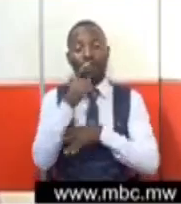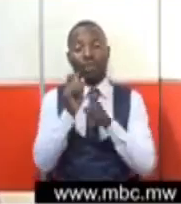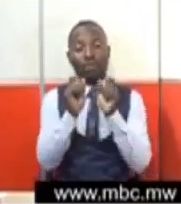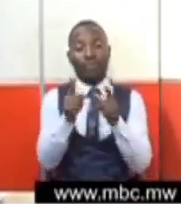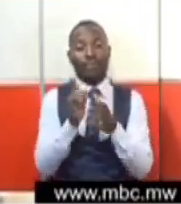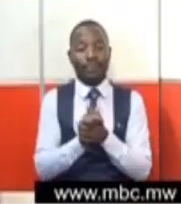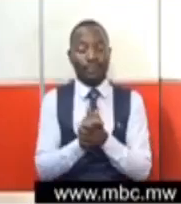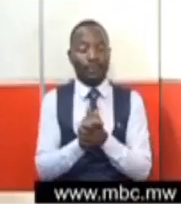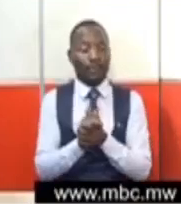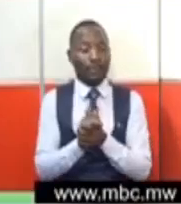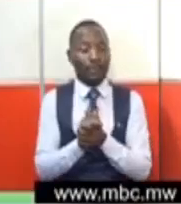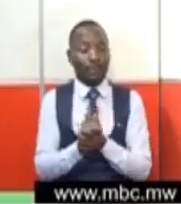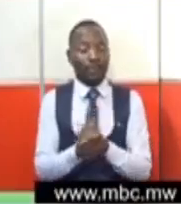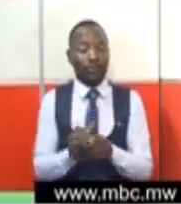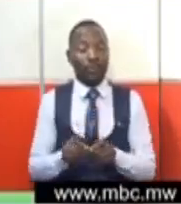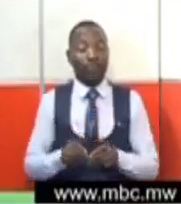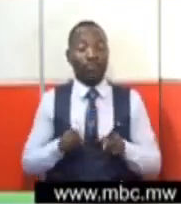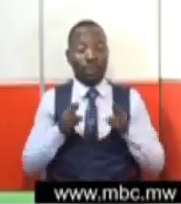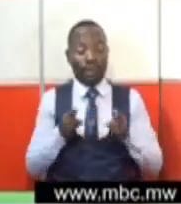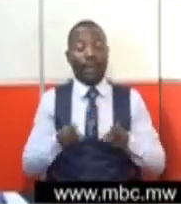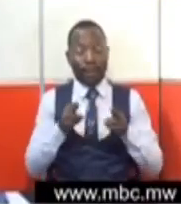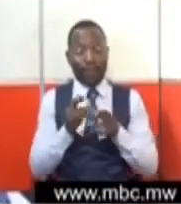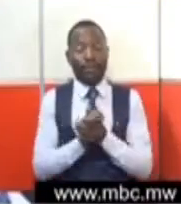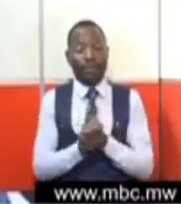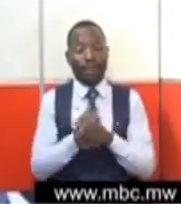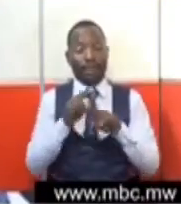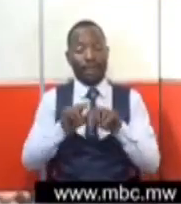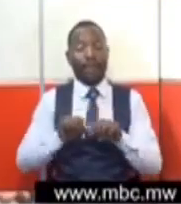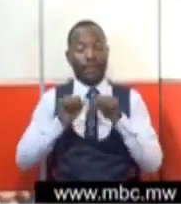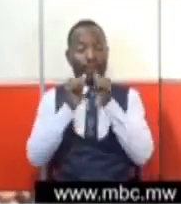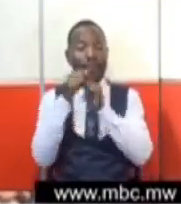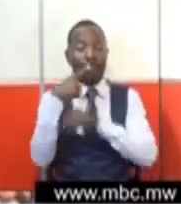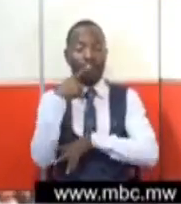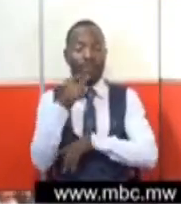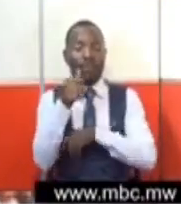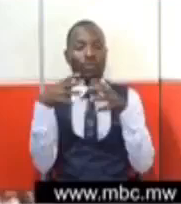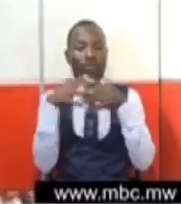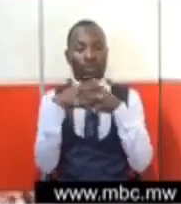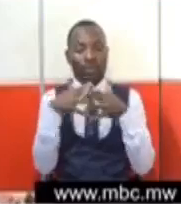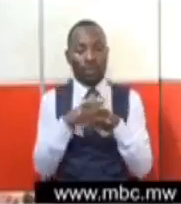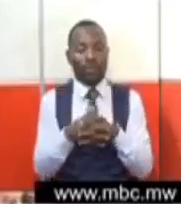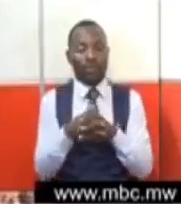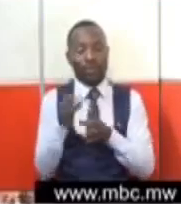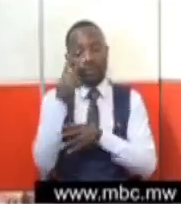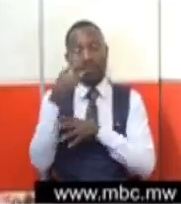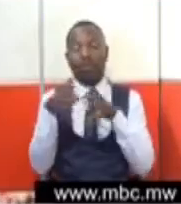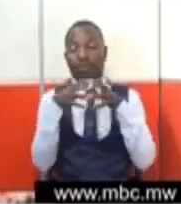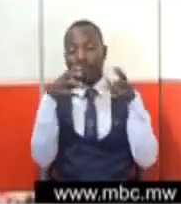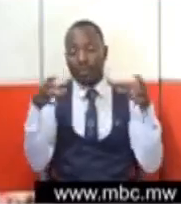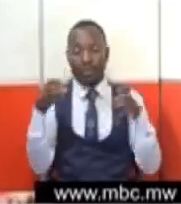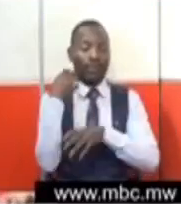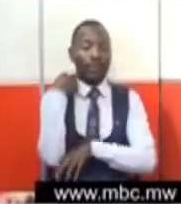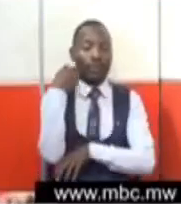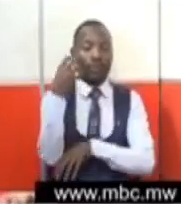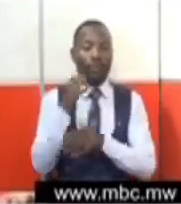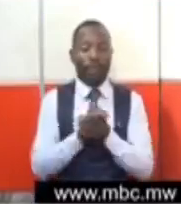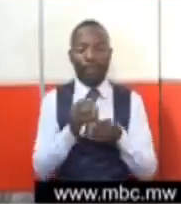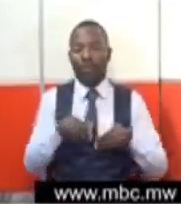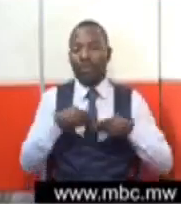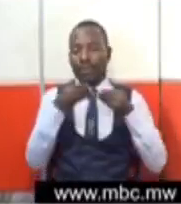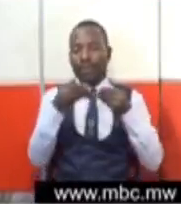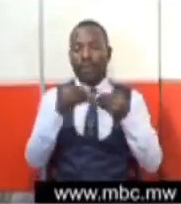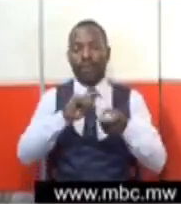of the Beira Lilongwe train route after a 21-year break. He said this is a manifestation of government's commitment